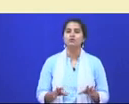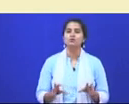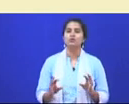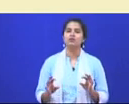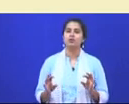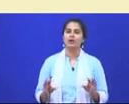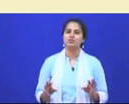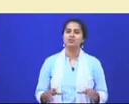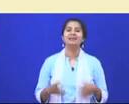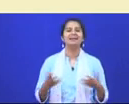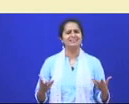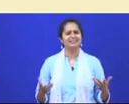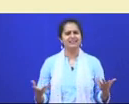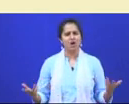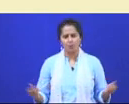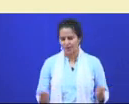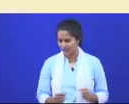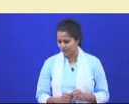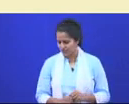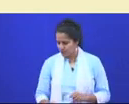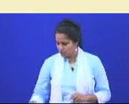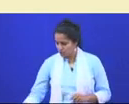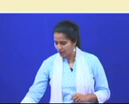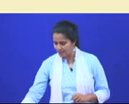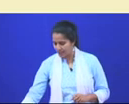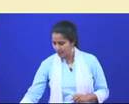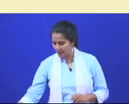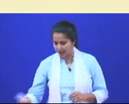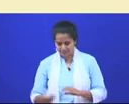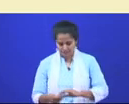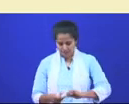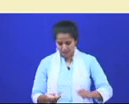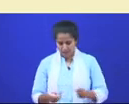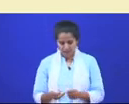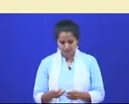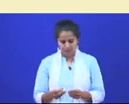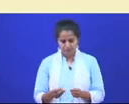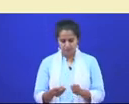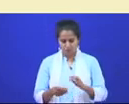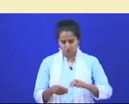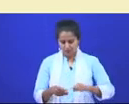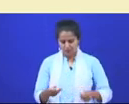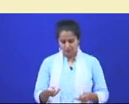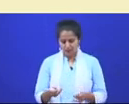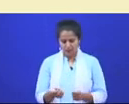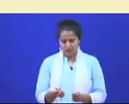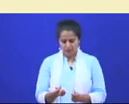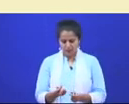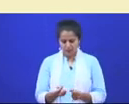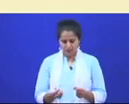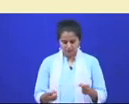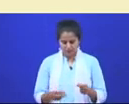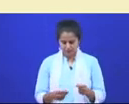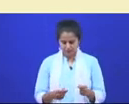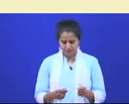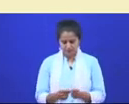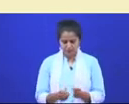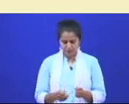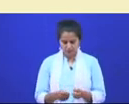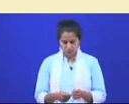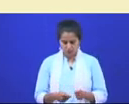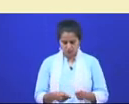also be used with the question kati, how many. So for example, I have ekam, dve,